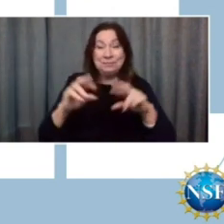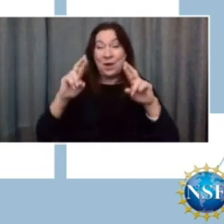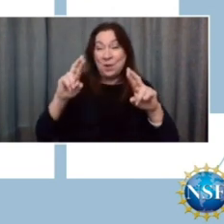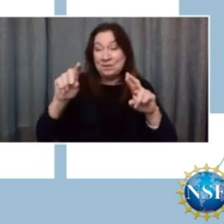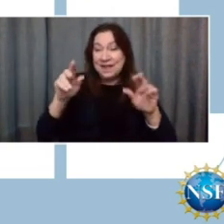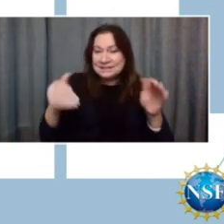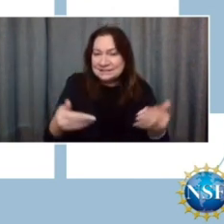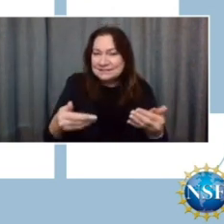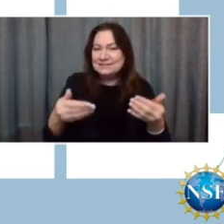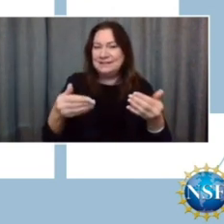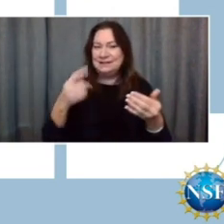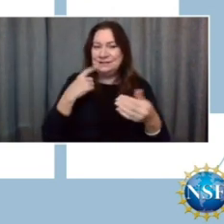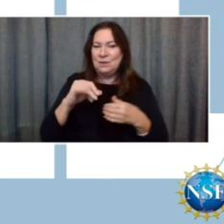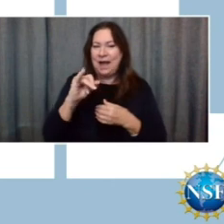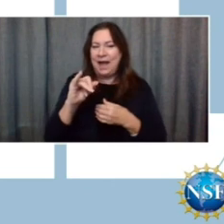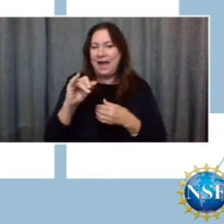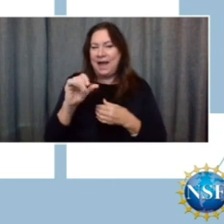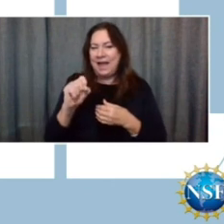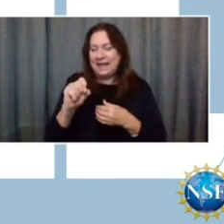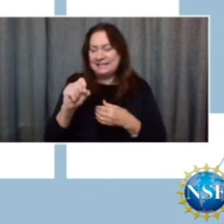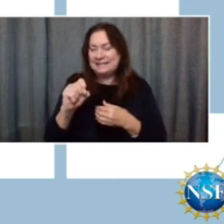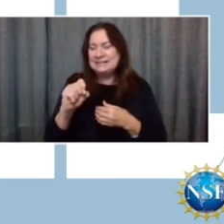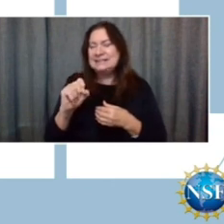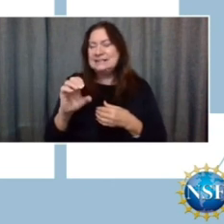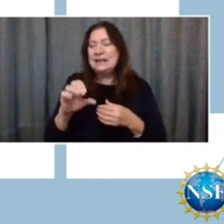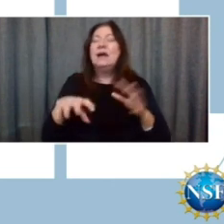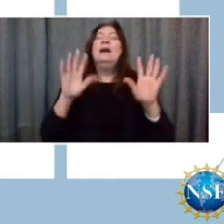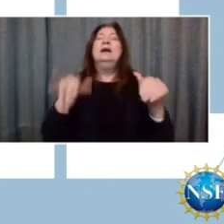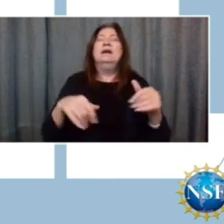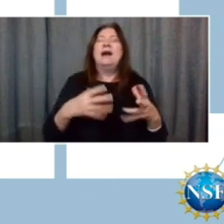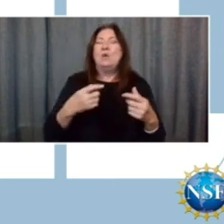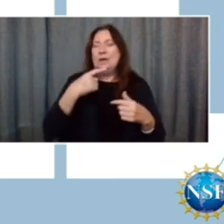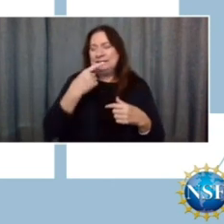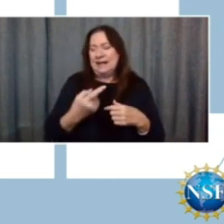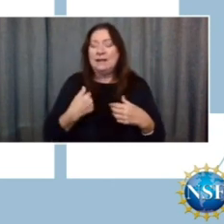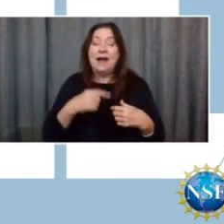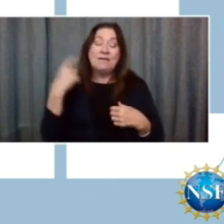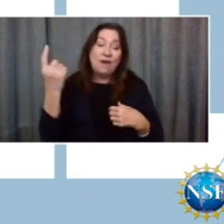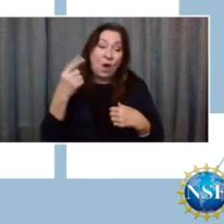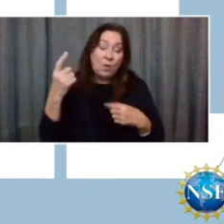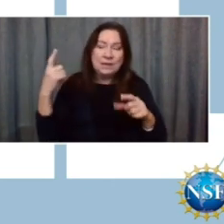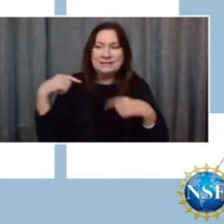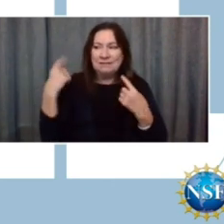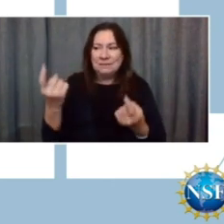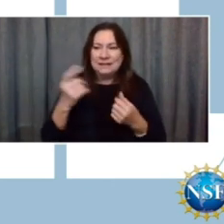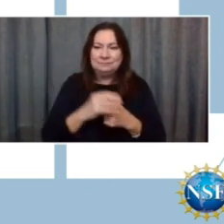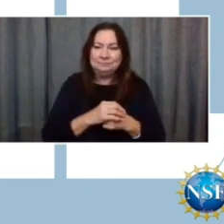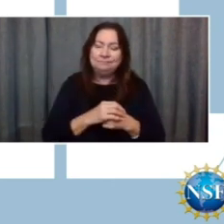to our ISE community. And part of the reason I want to say that is that I've always been